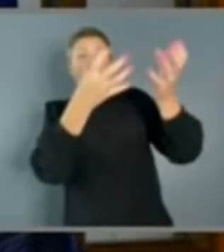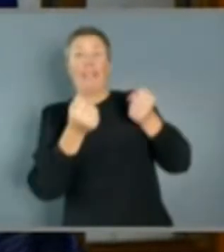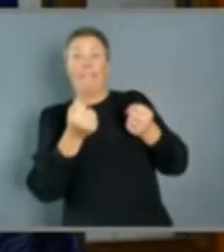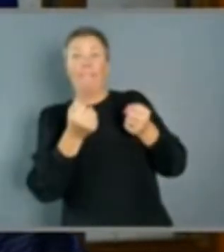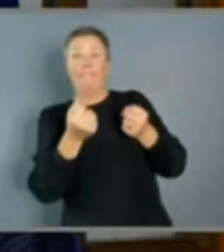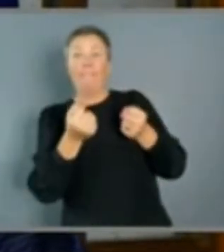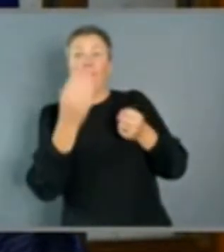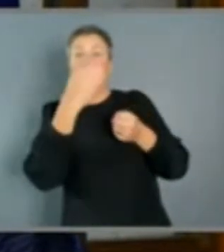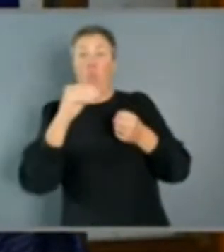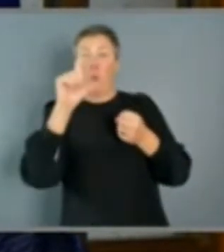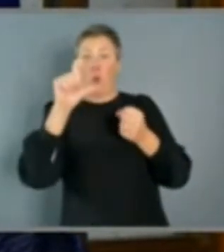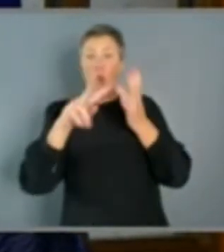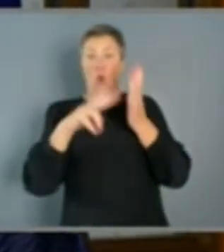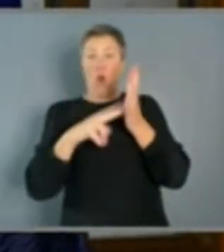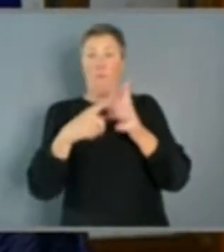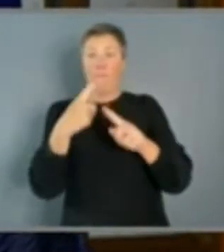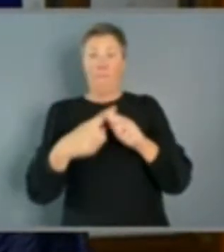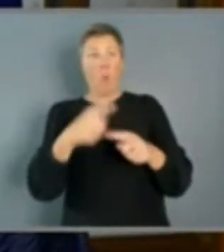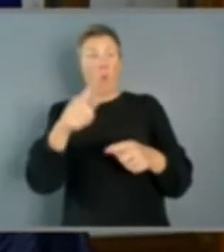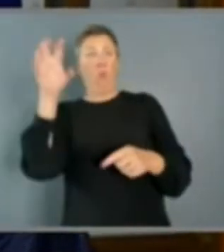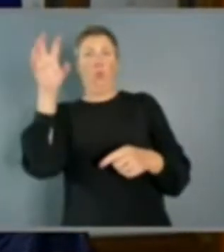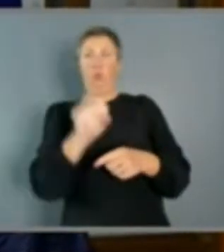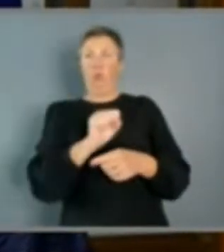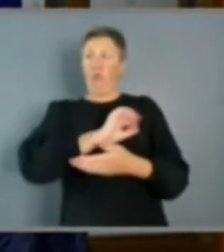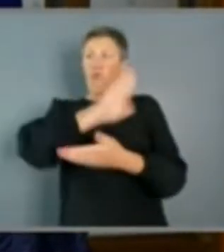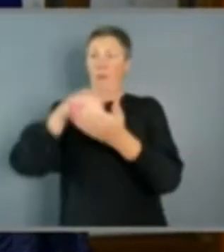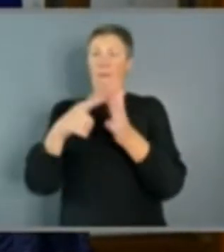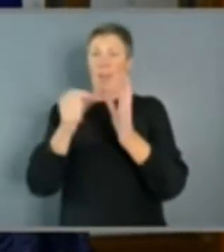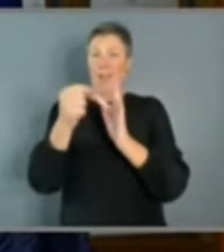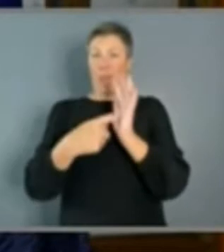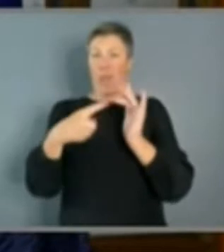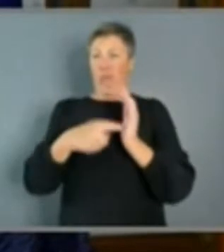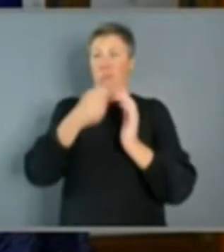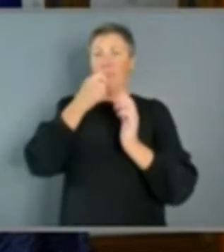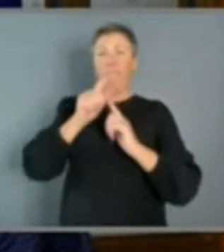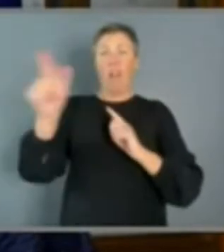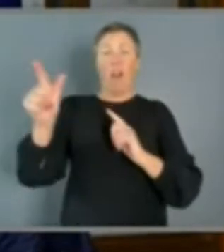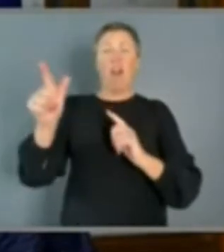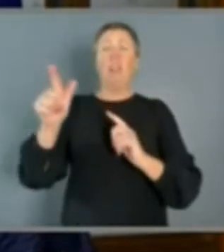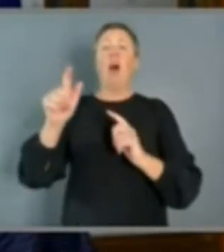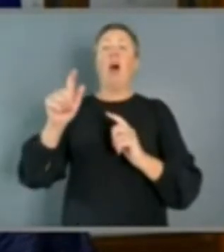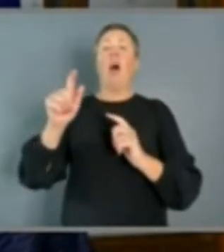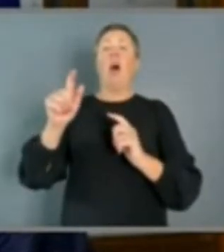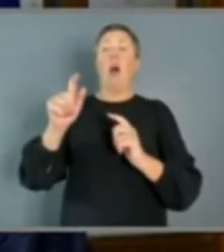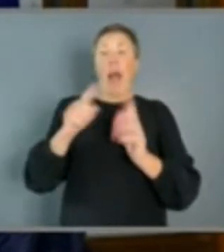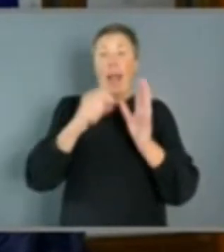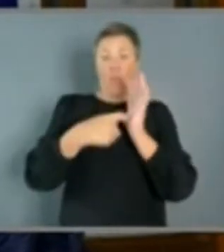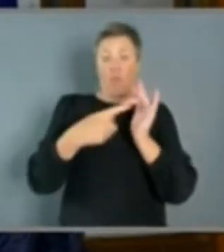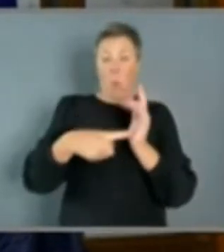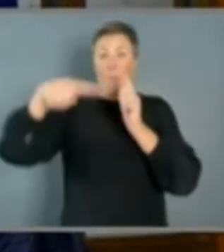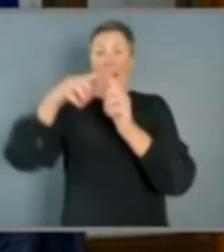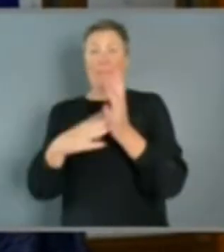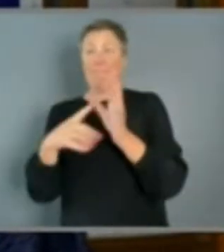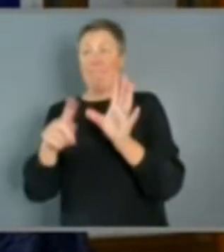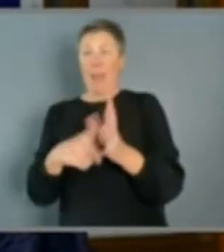COVAX facility. They are expected in Papua New Guinea in April and then further doses in May. So this gap for frontline